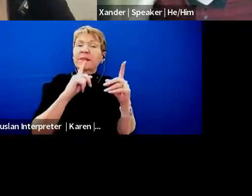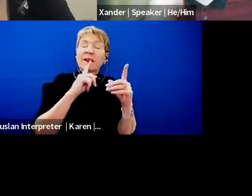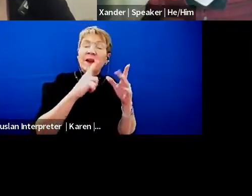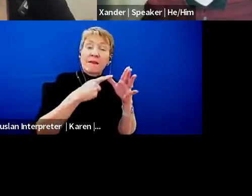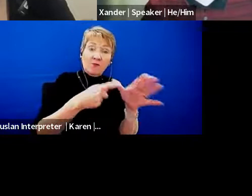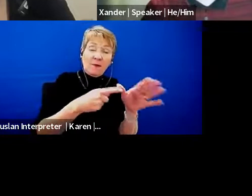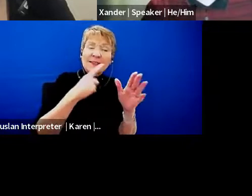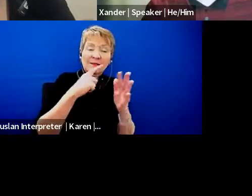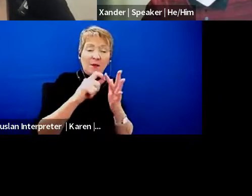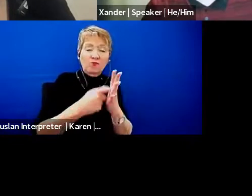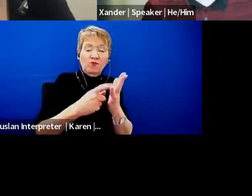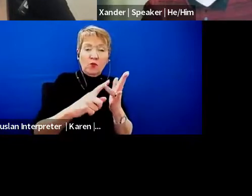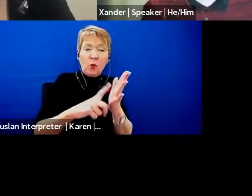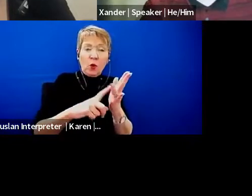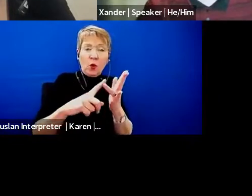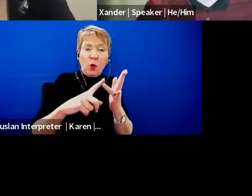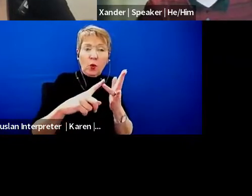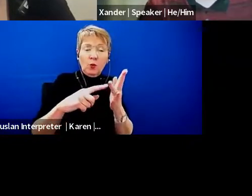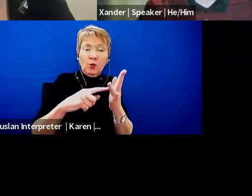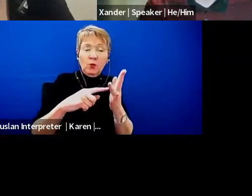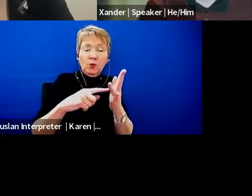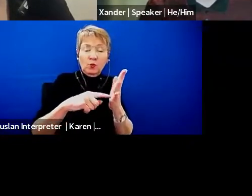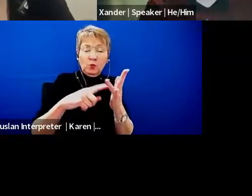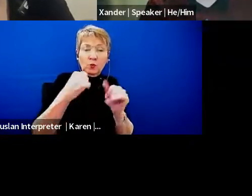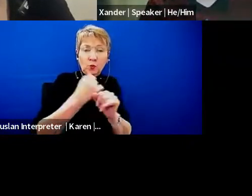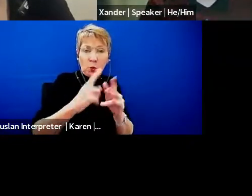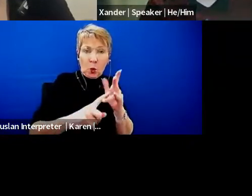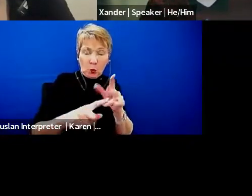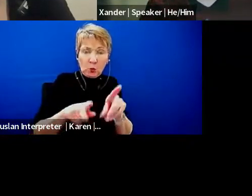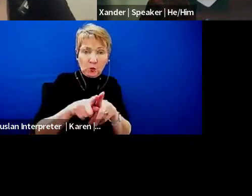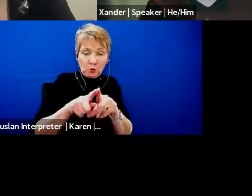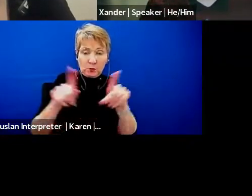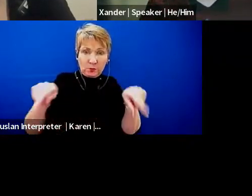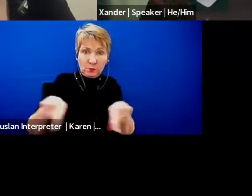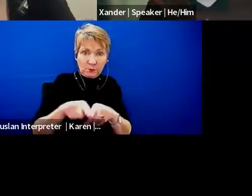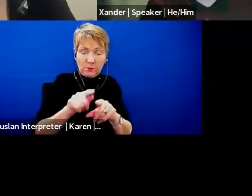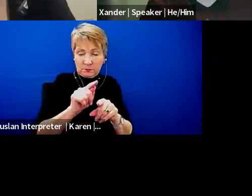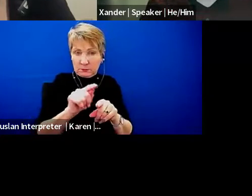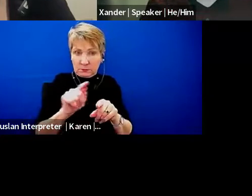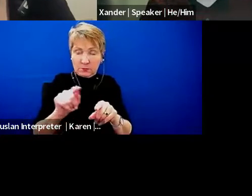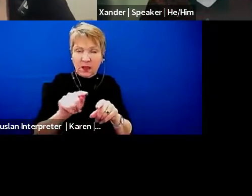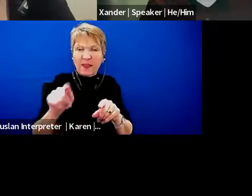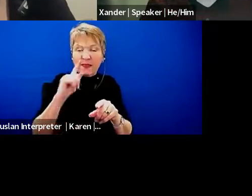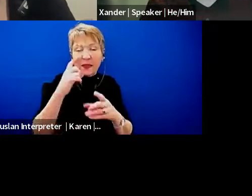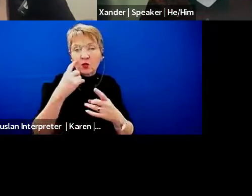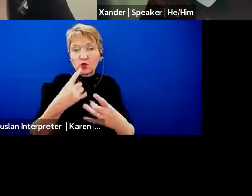they have a help icon on their main screen, which they've obviously been explicitly taught how to use and what